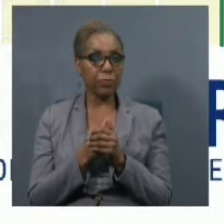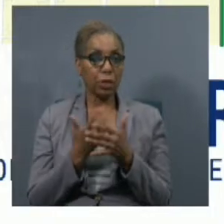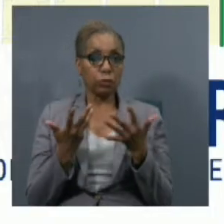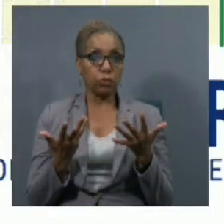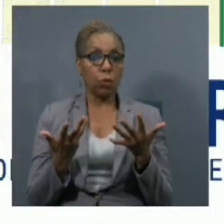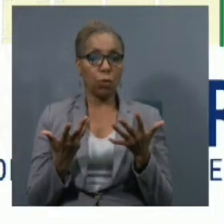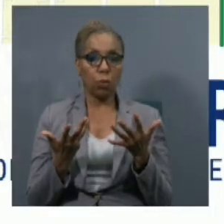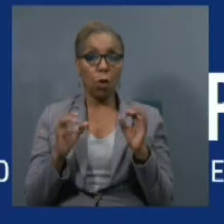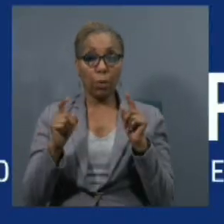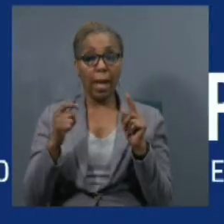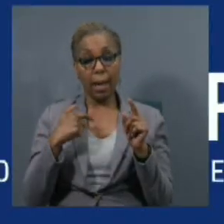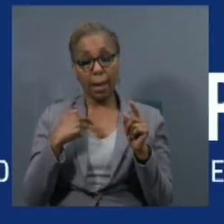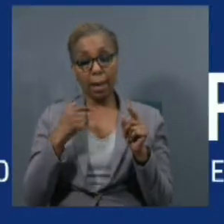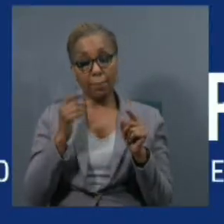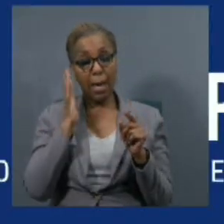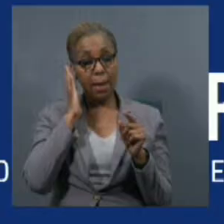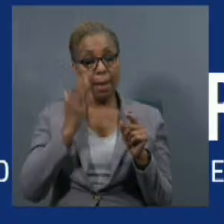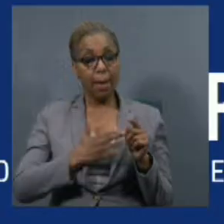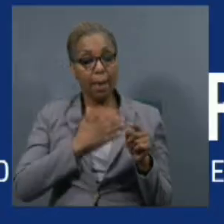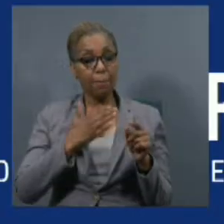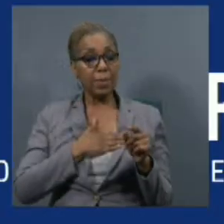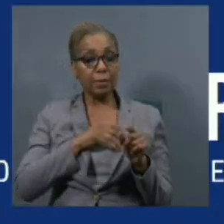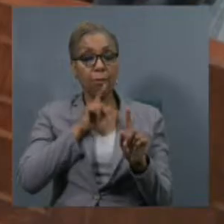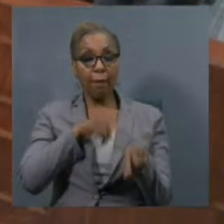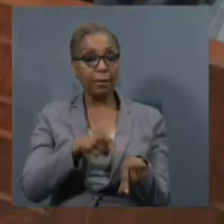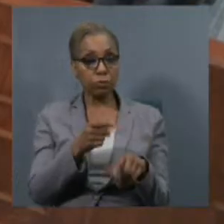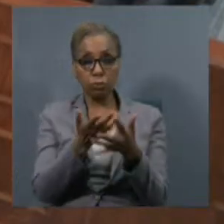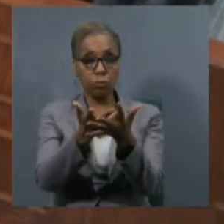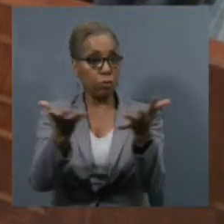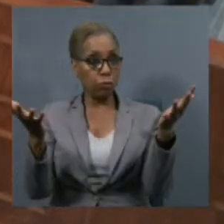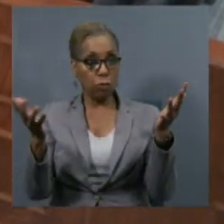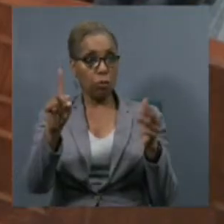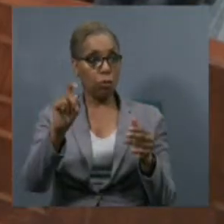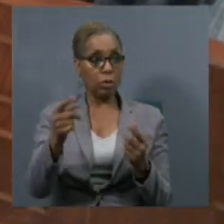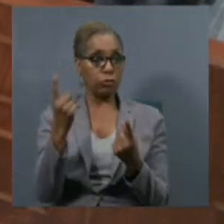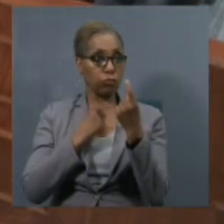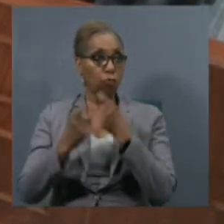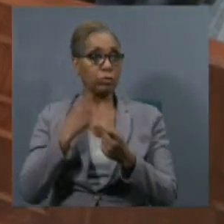with that, I'll be happy to answer any questions.